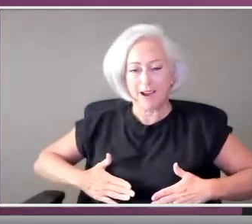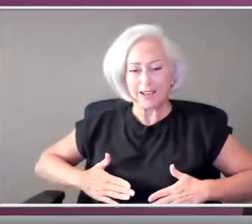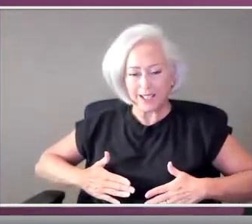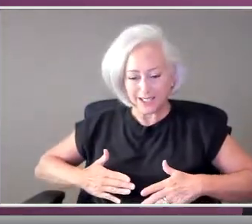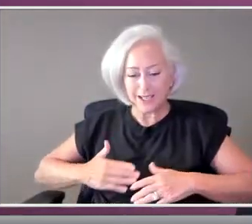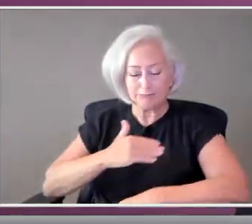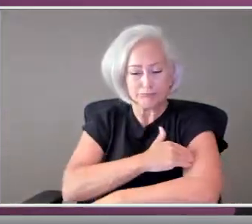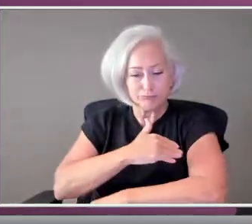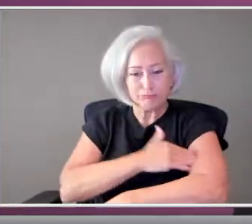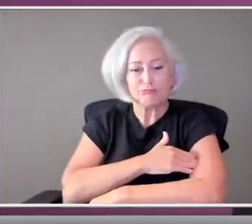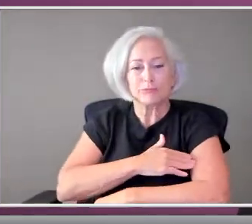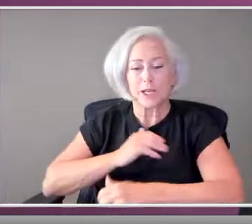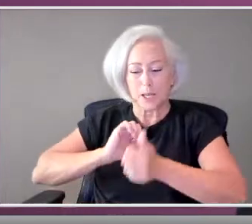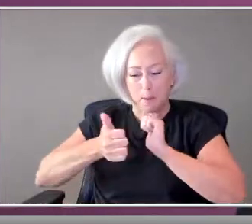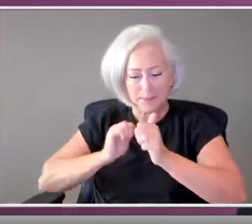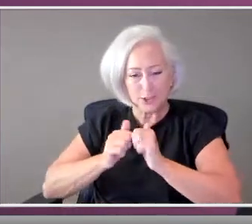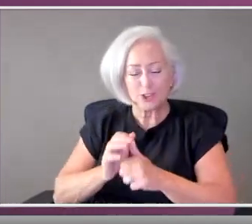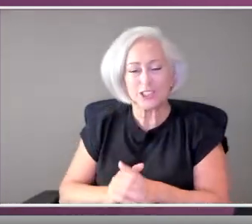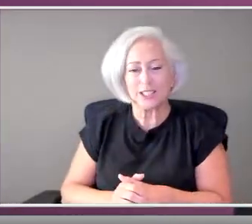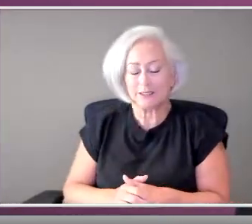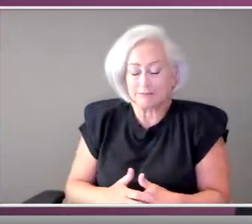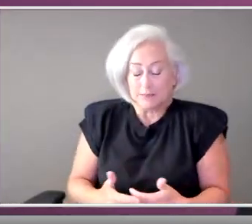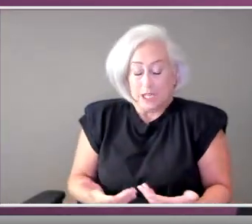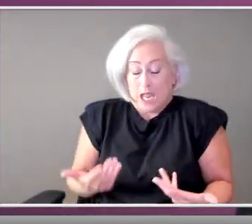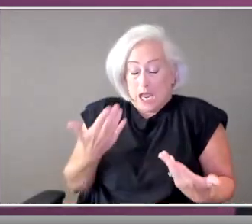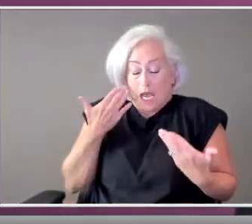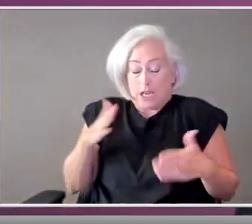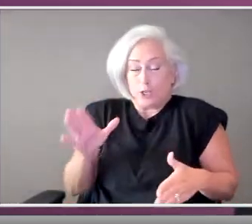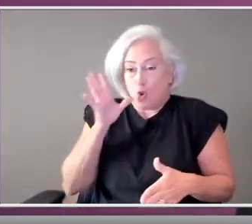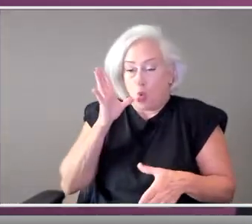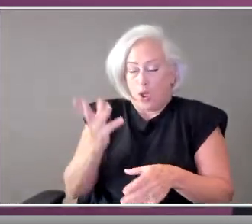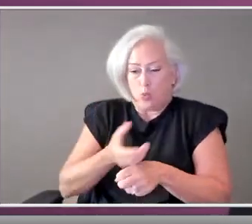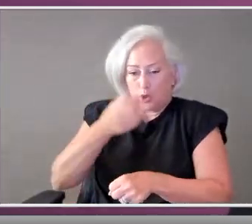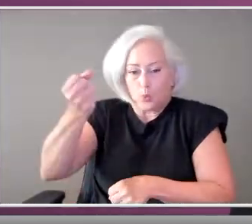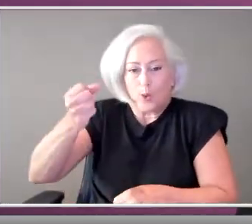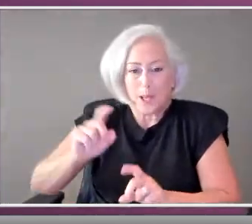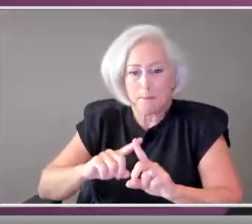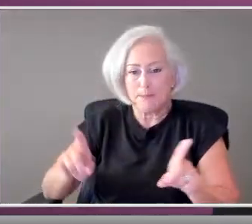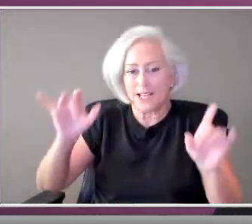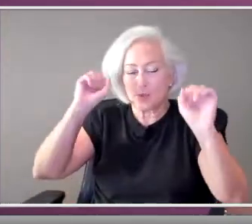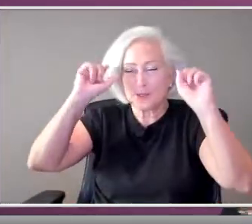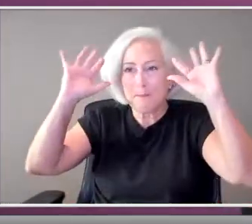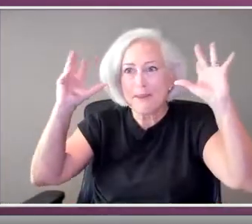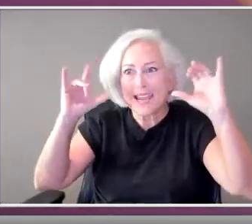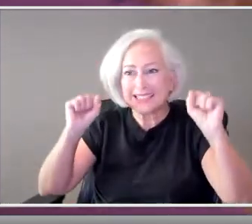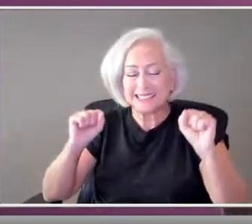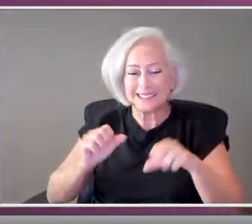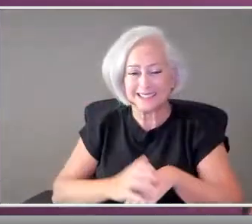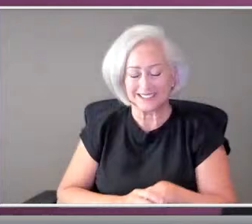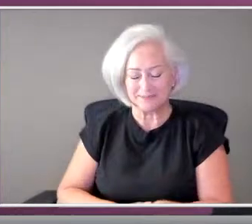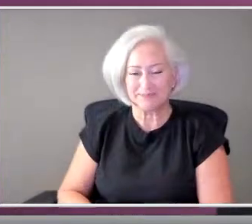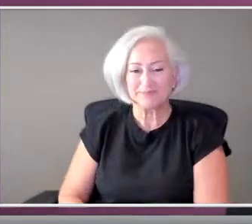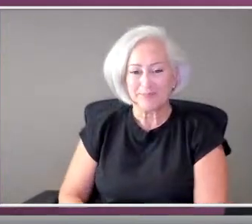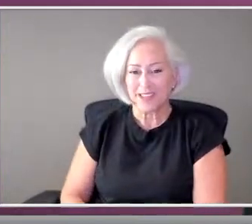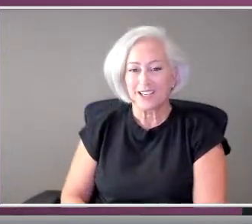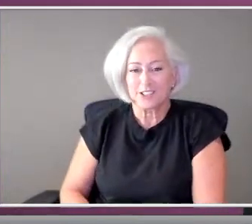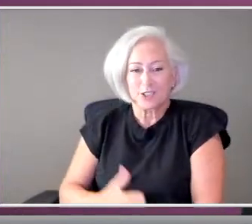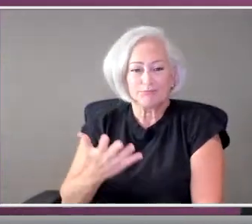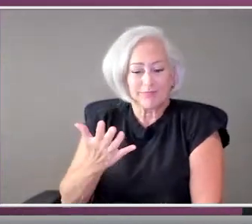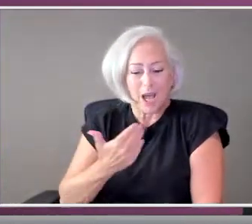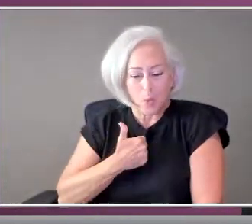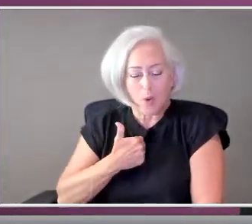bodybuilding competition? I mean, I had no idea that I was going to win, but that was amazing. It was just, so I just wanted a goal for